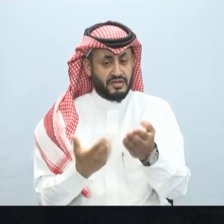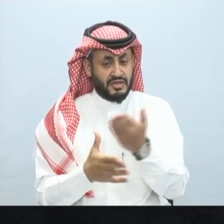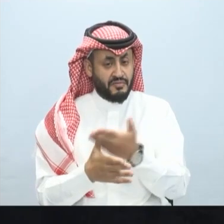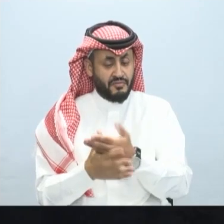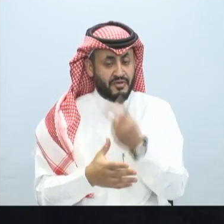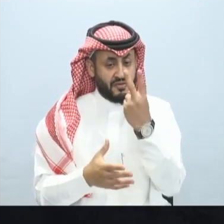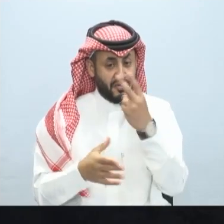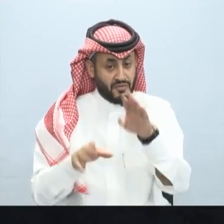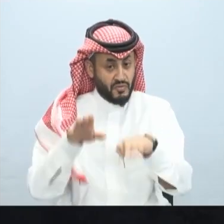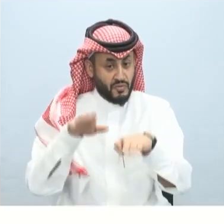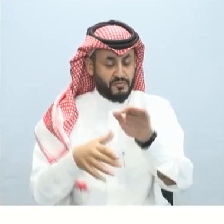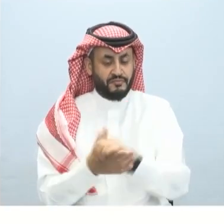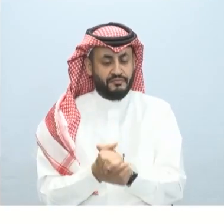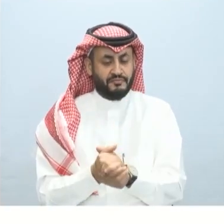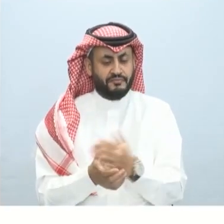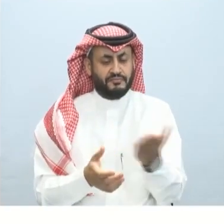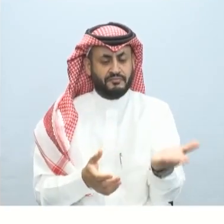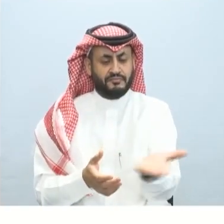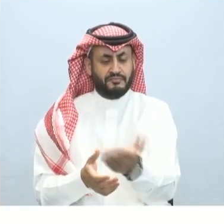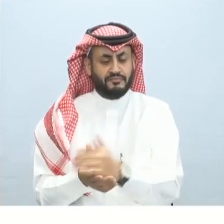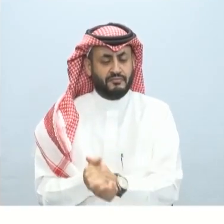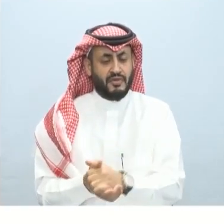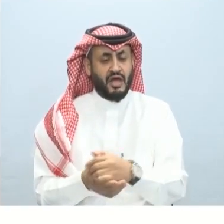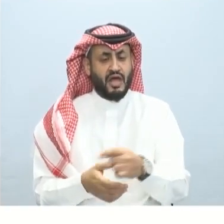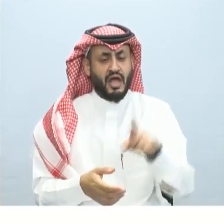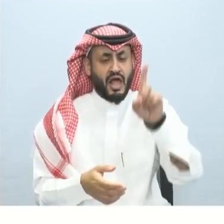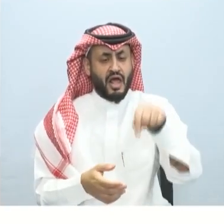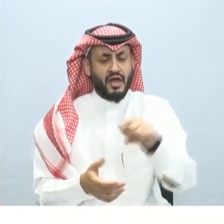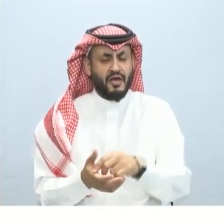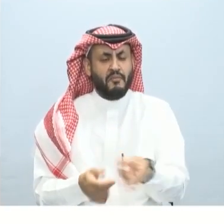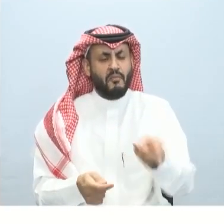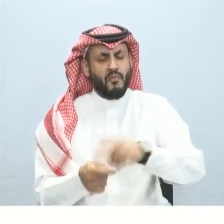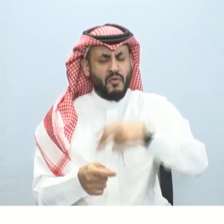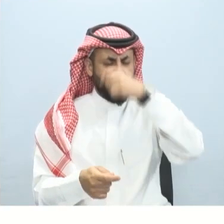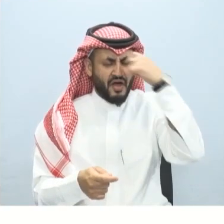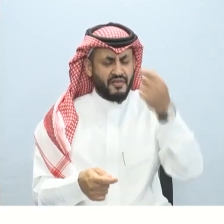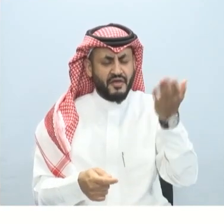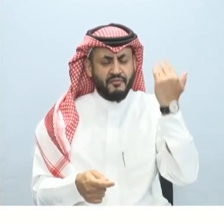two. We can say, for example, today is hotter than yesterday.